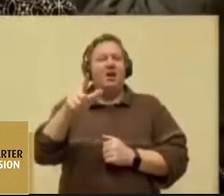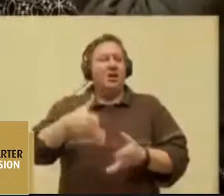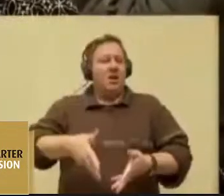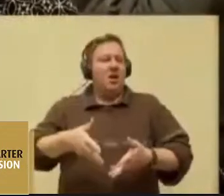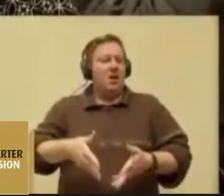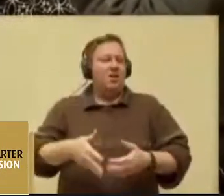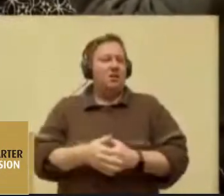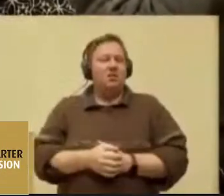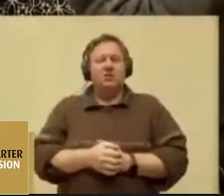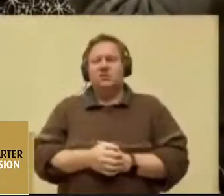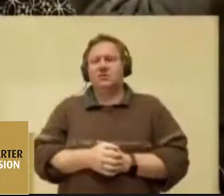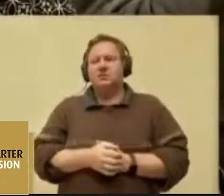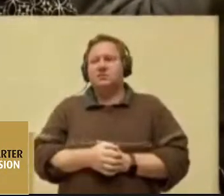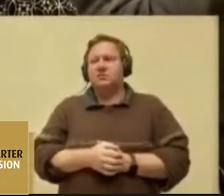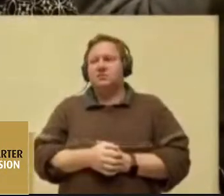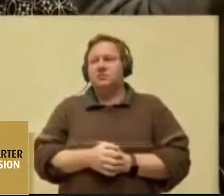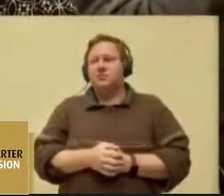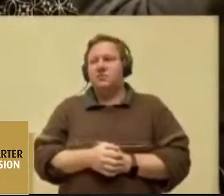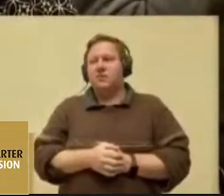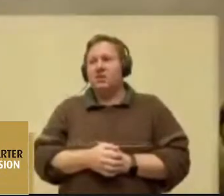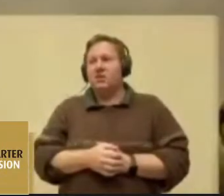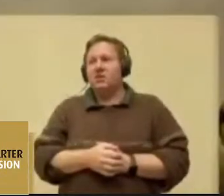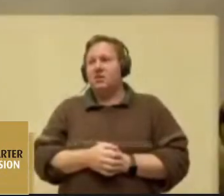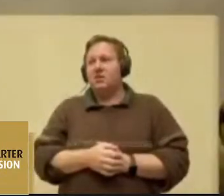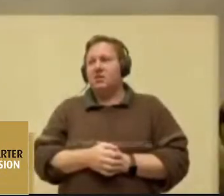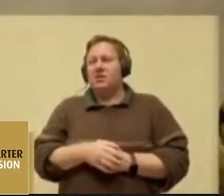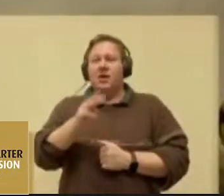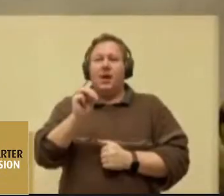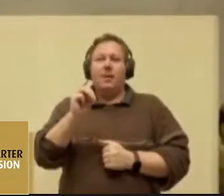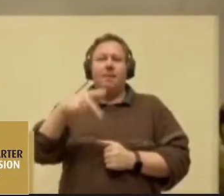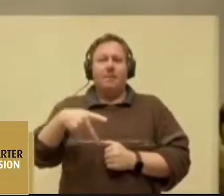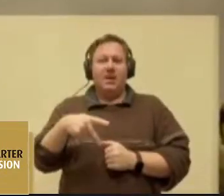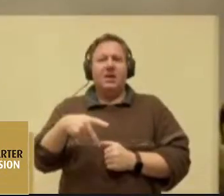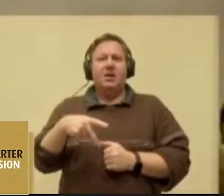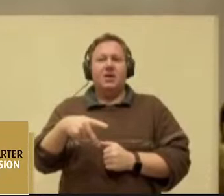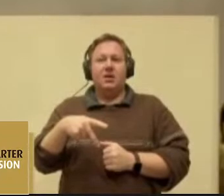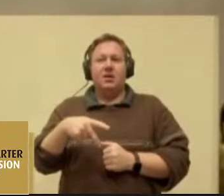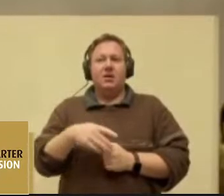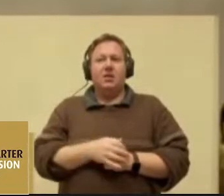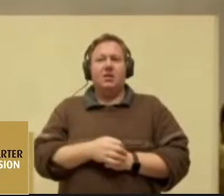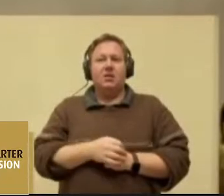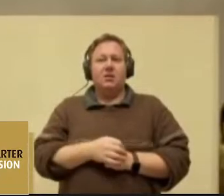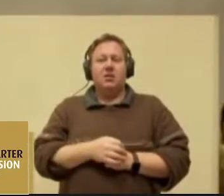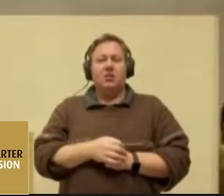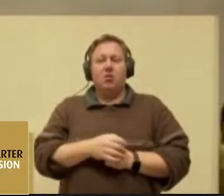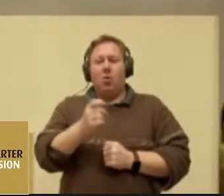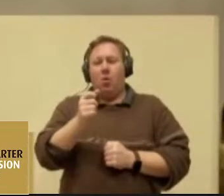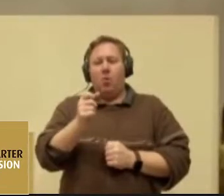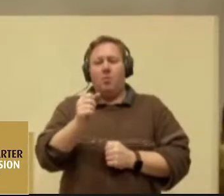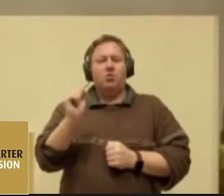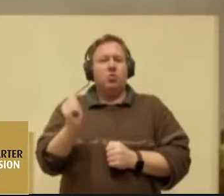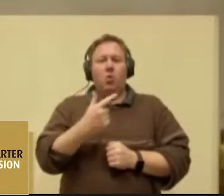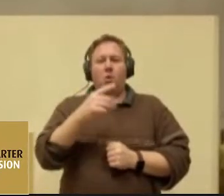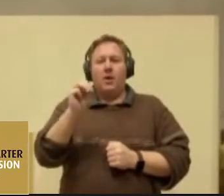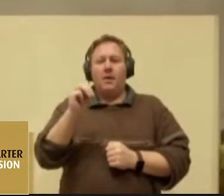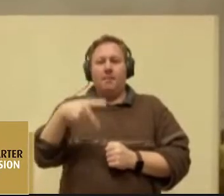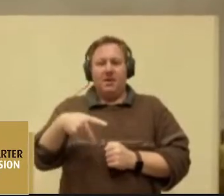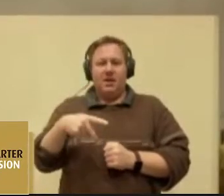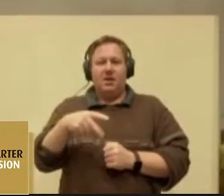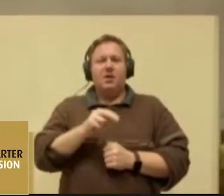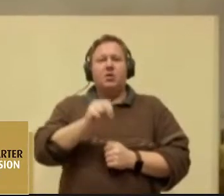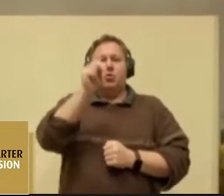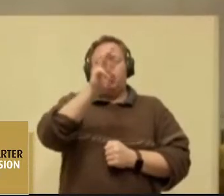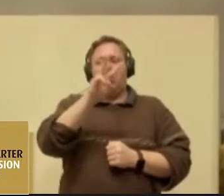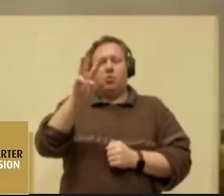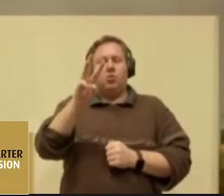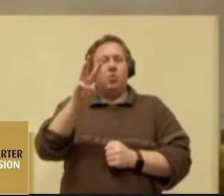here to the mps they were all almost all the mps from northwest deployed